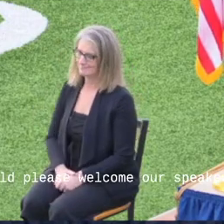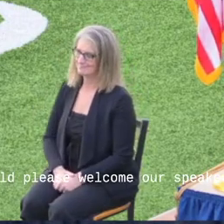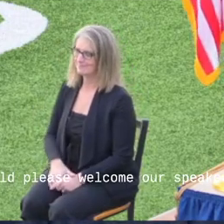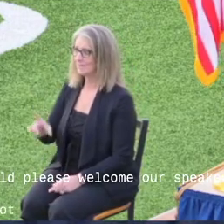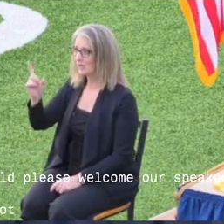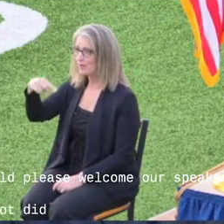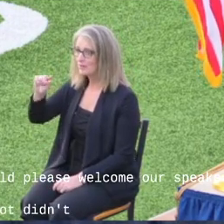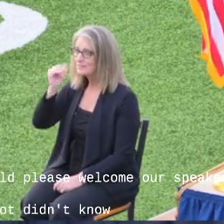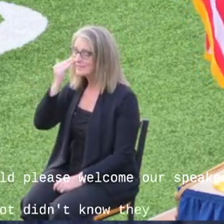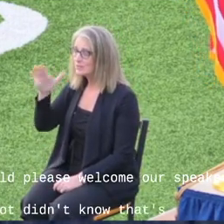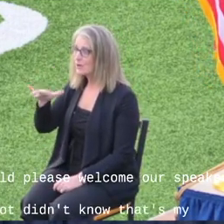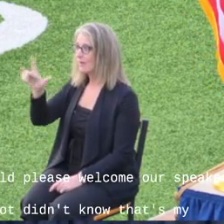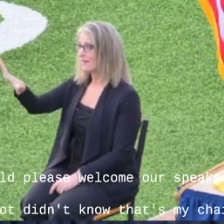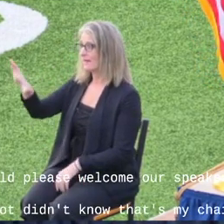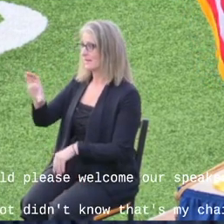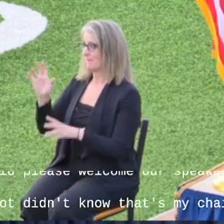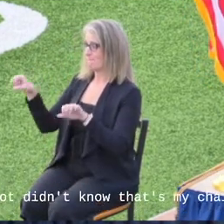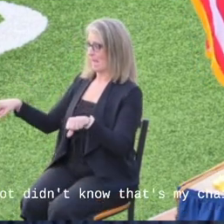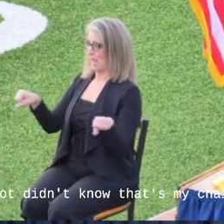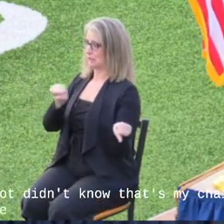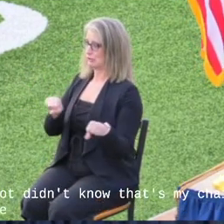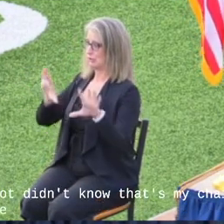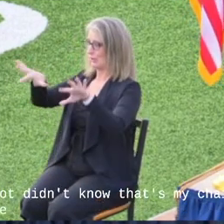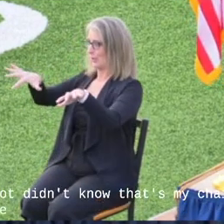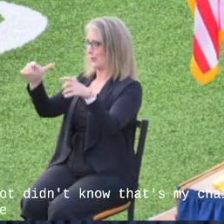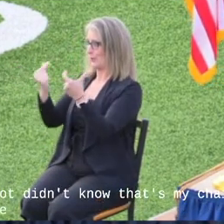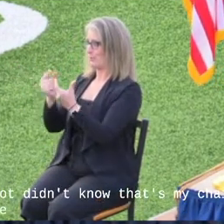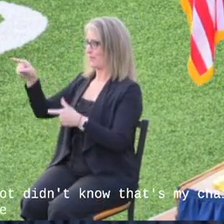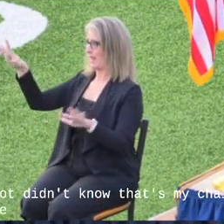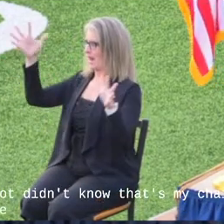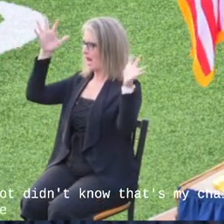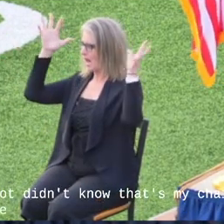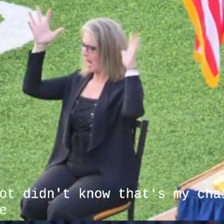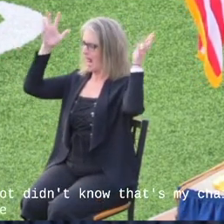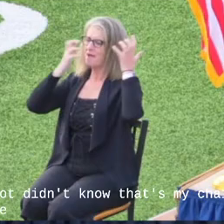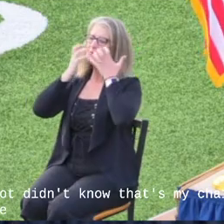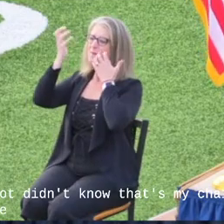If you guys didn't know, that's my cheering squad over there. Yeah.